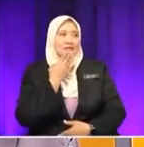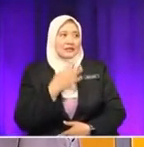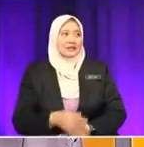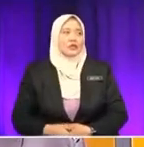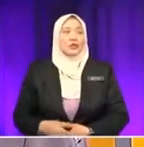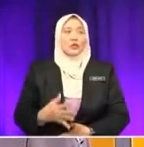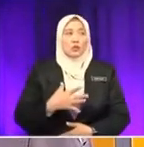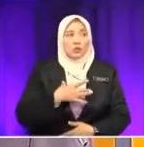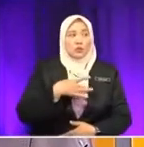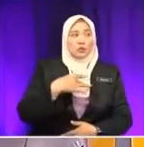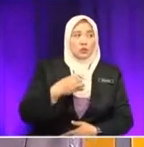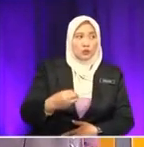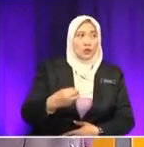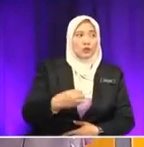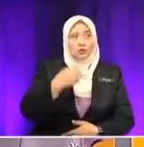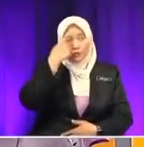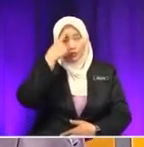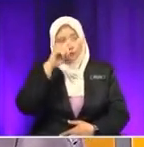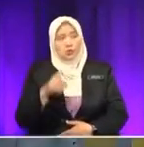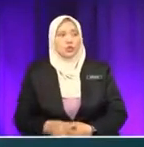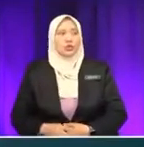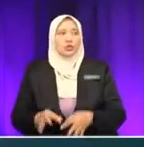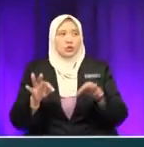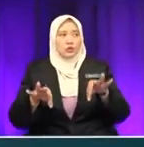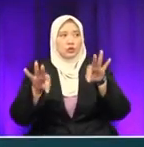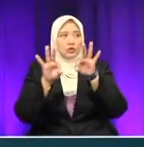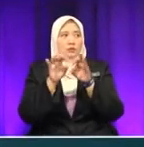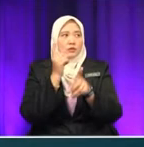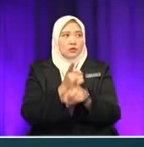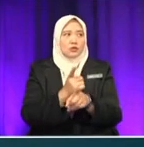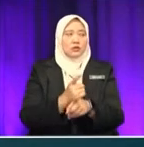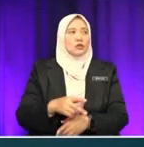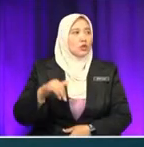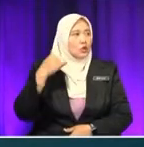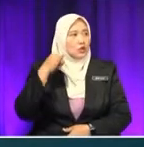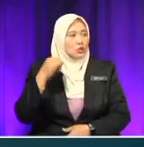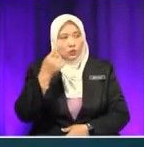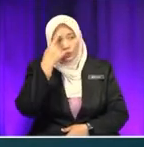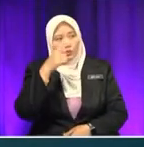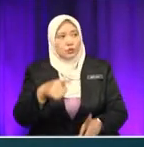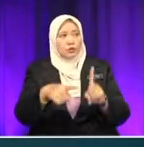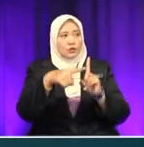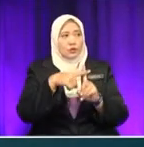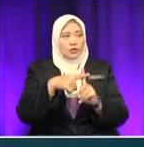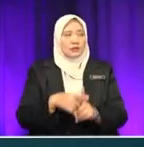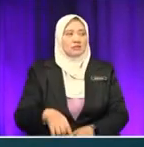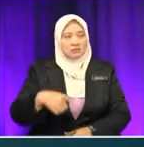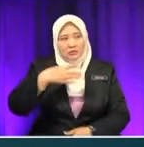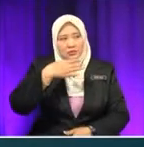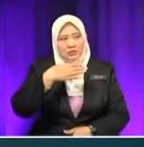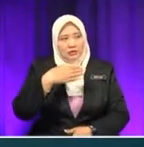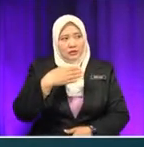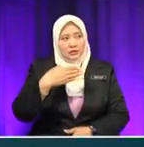white color is for true story. Yellow is positivity. Black is for challenges. Green is for